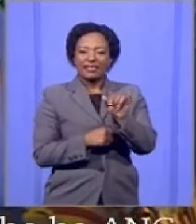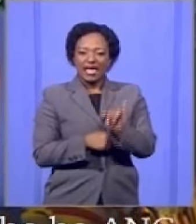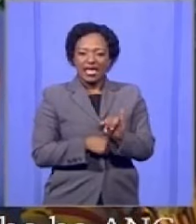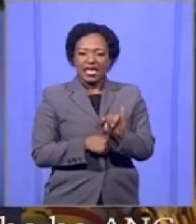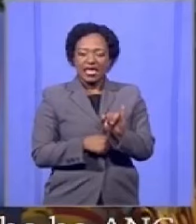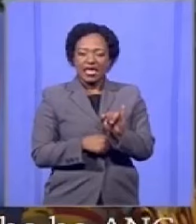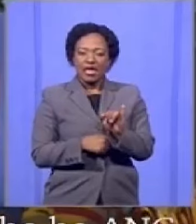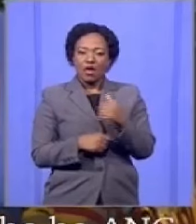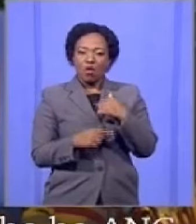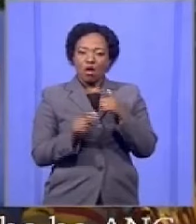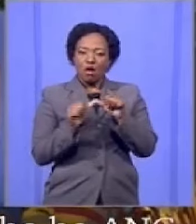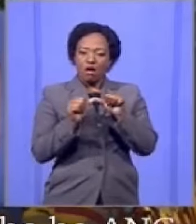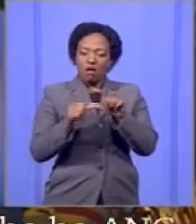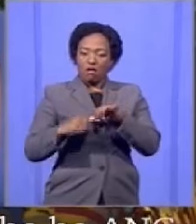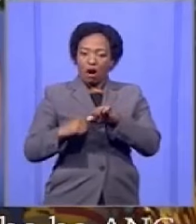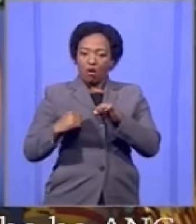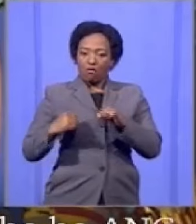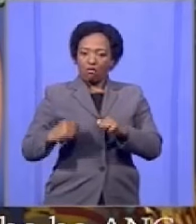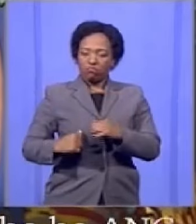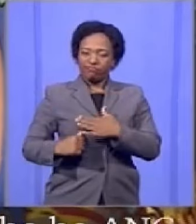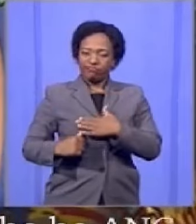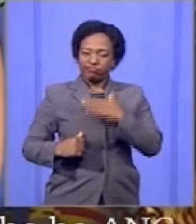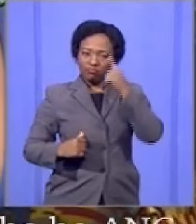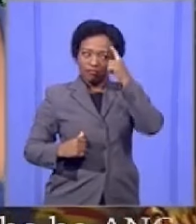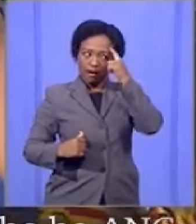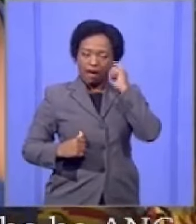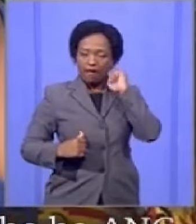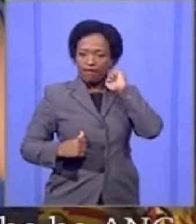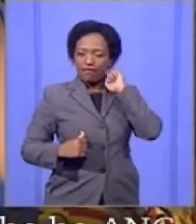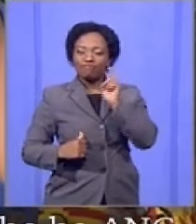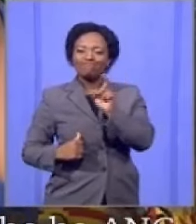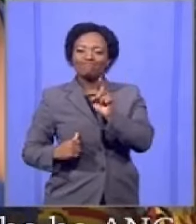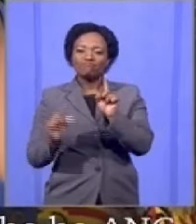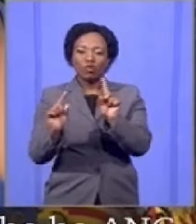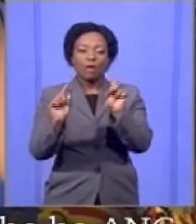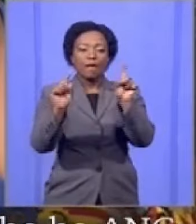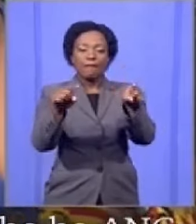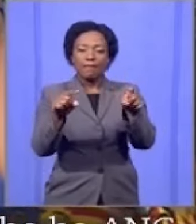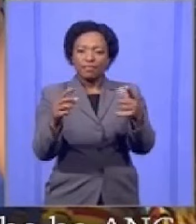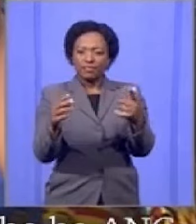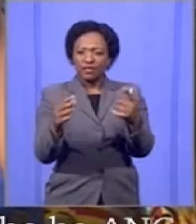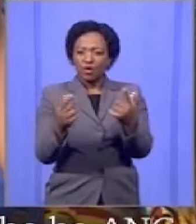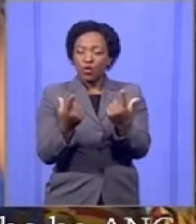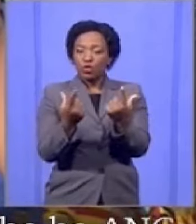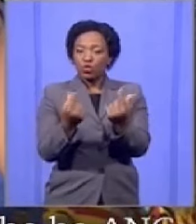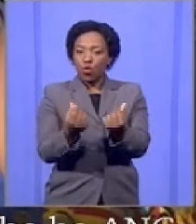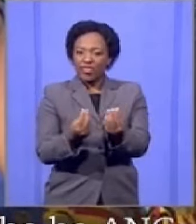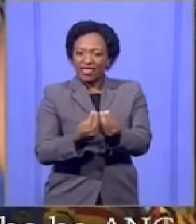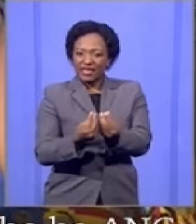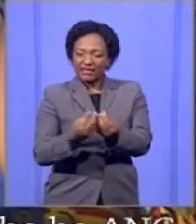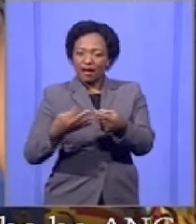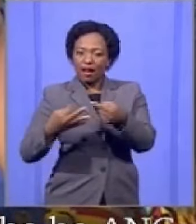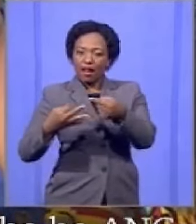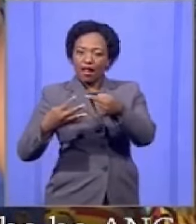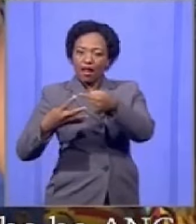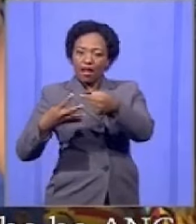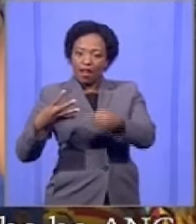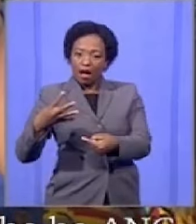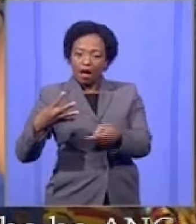in our hearts, in our heads, that we are going to do the things which will never disappoint your